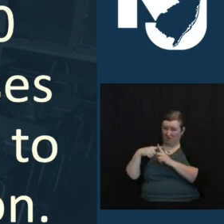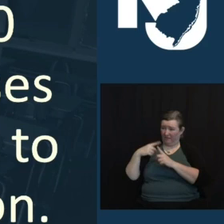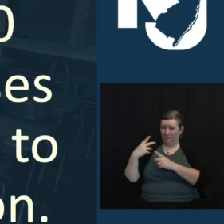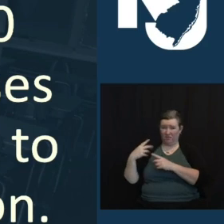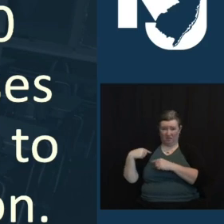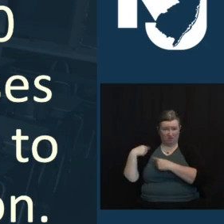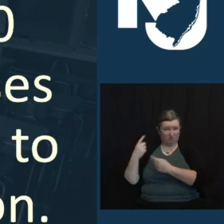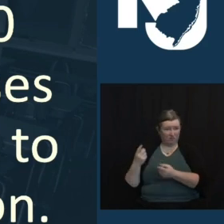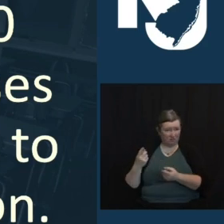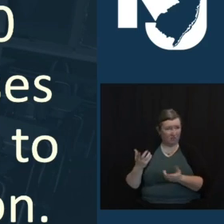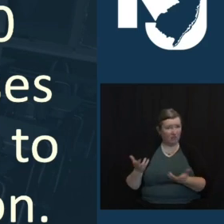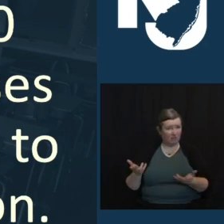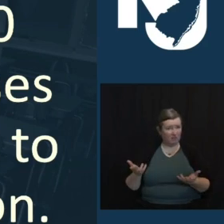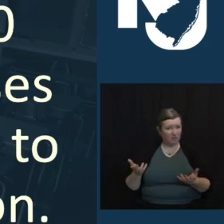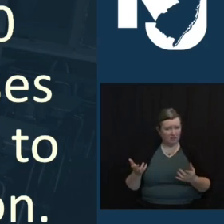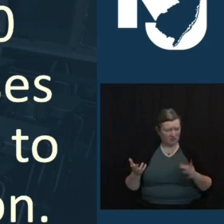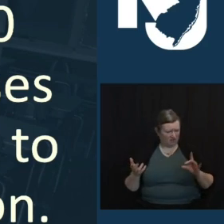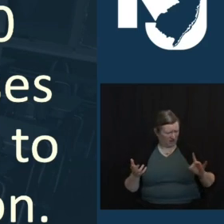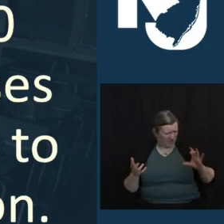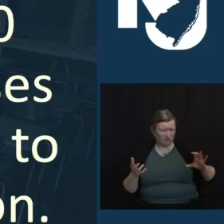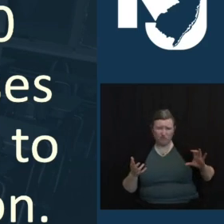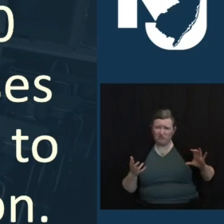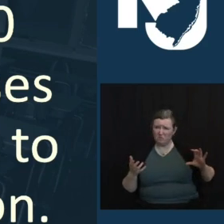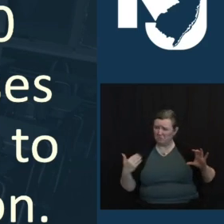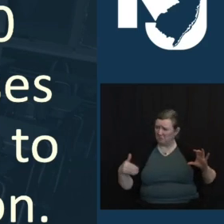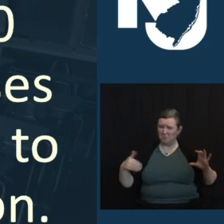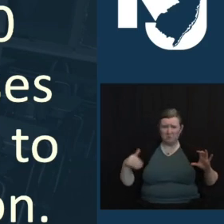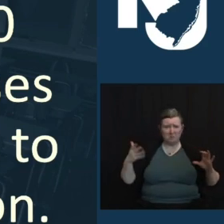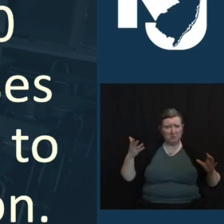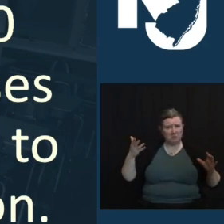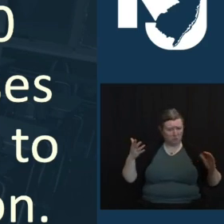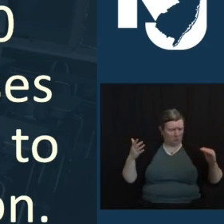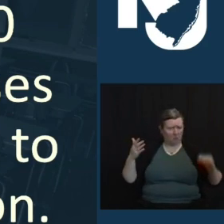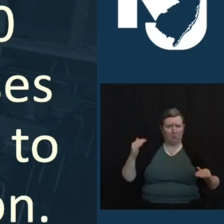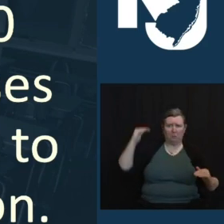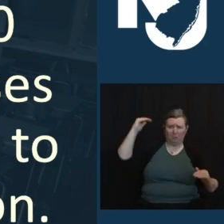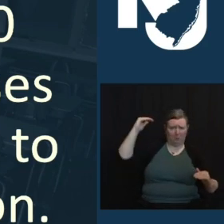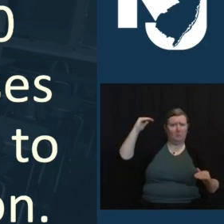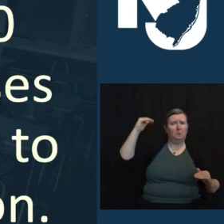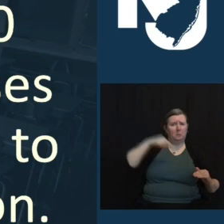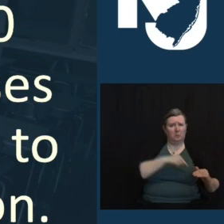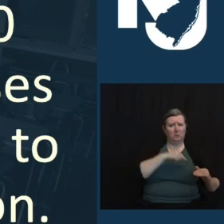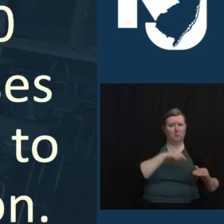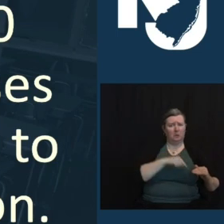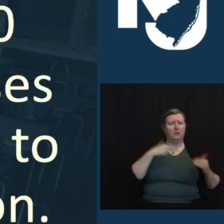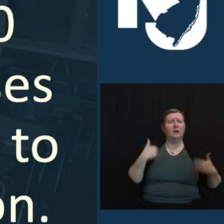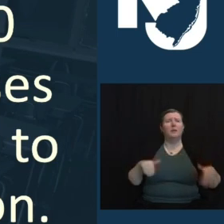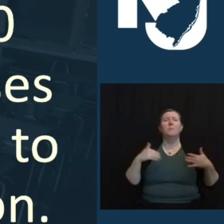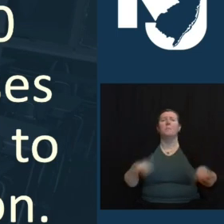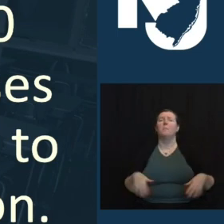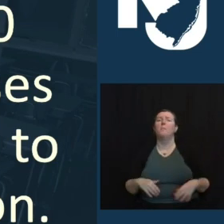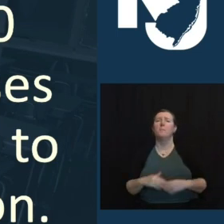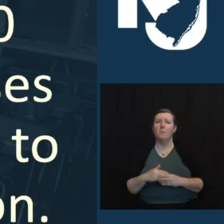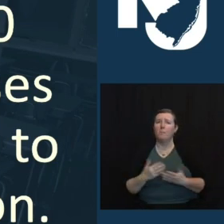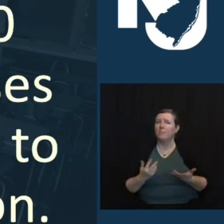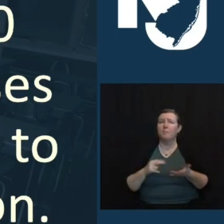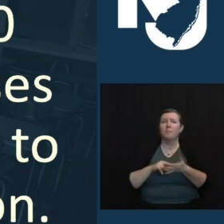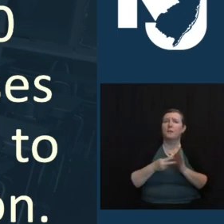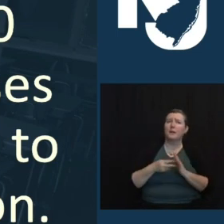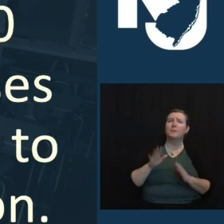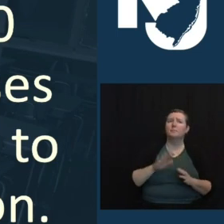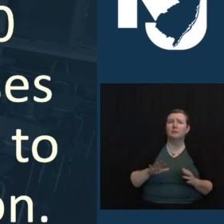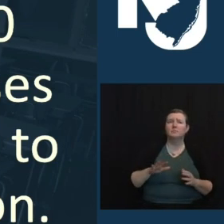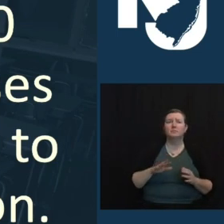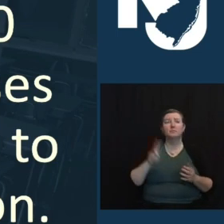That's less than 0.2% of our cases over that time. Actually, about 3 out of every 2,000 cases. And over